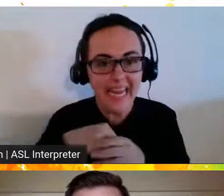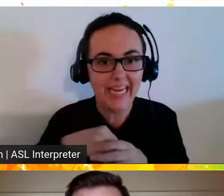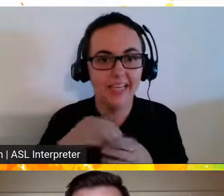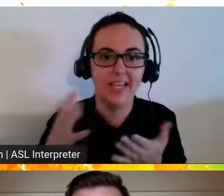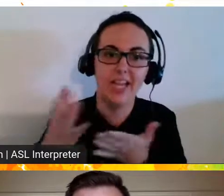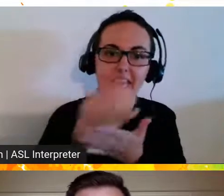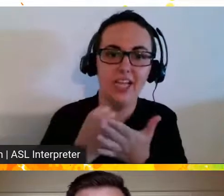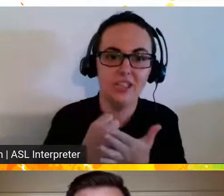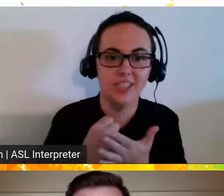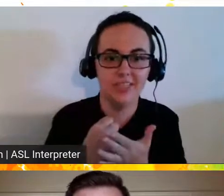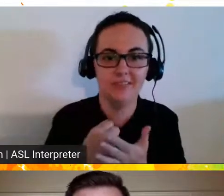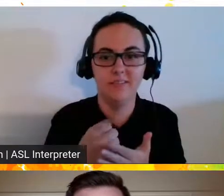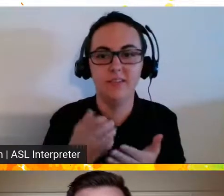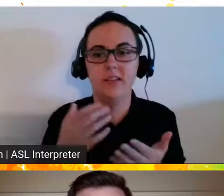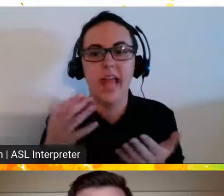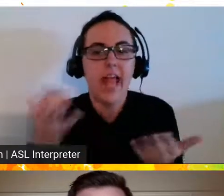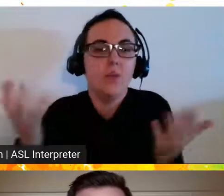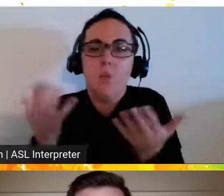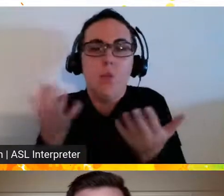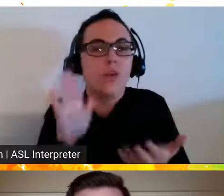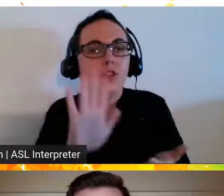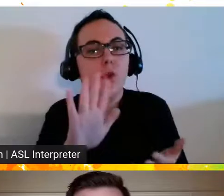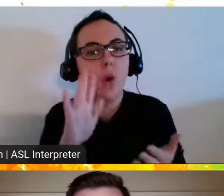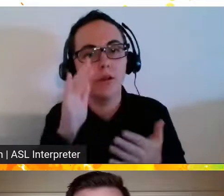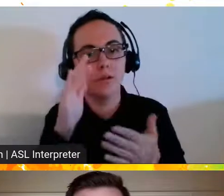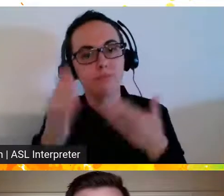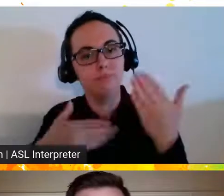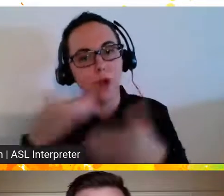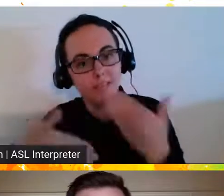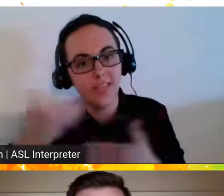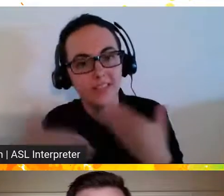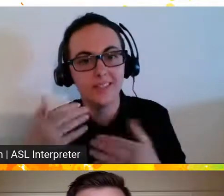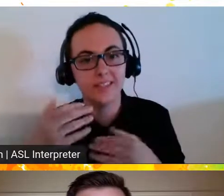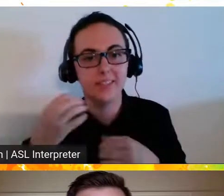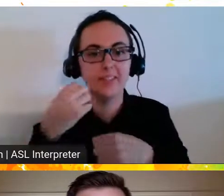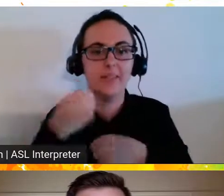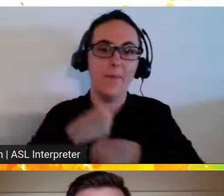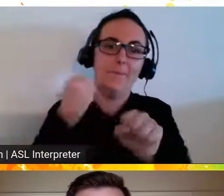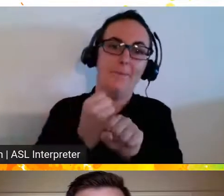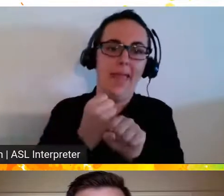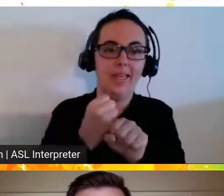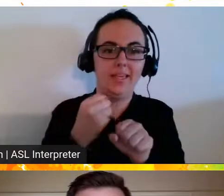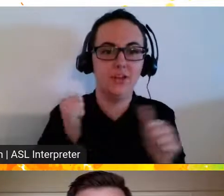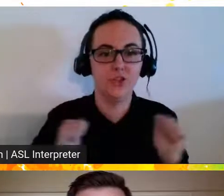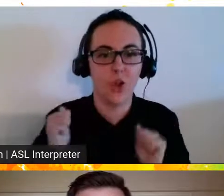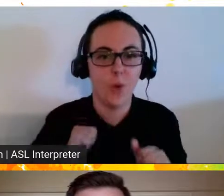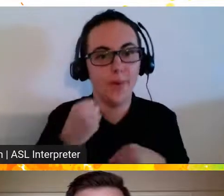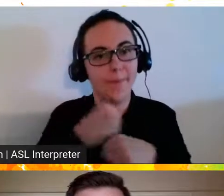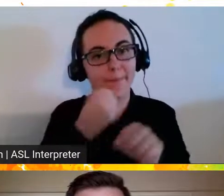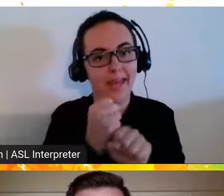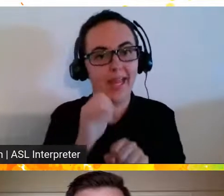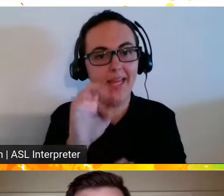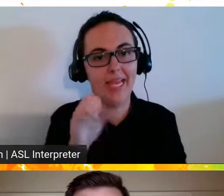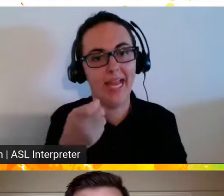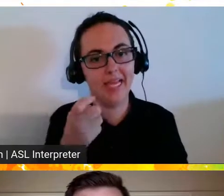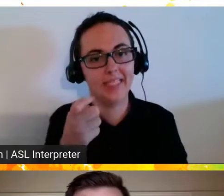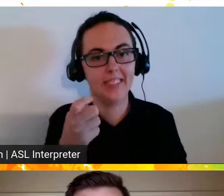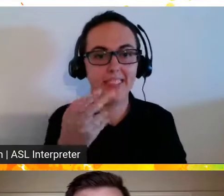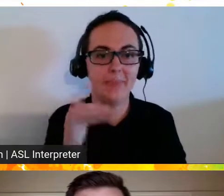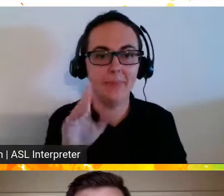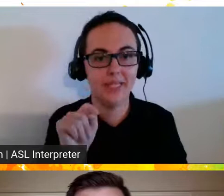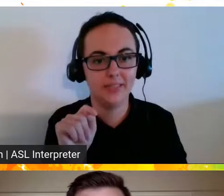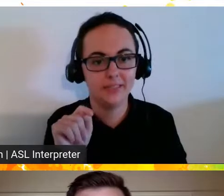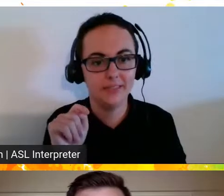forward to create an exhibition? I know it's very intensive,